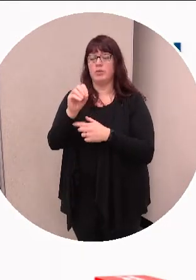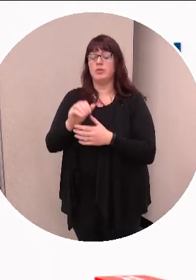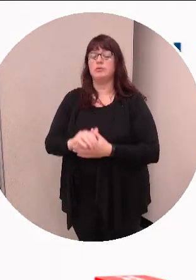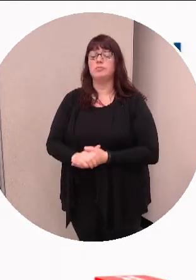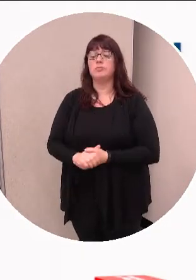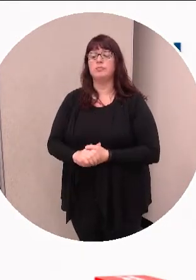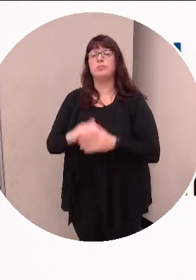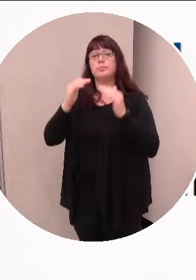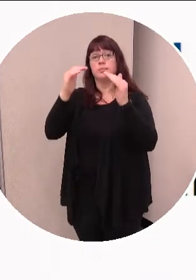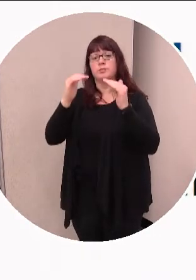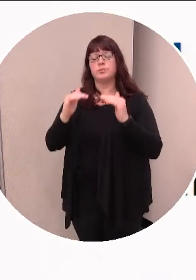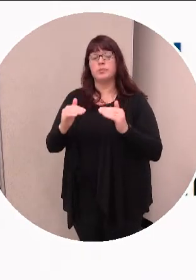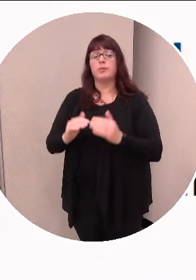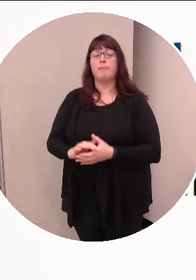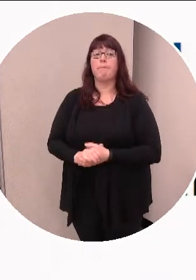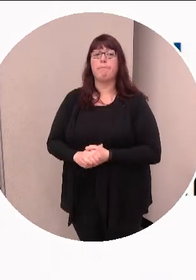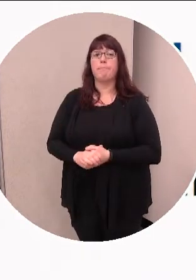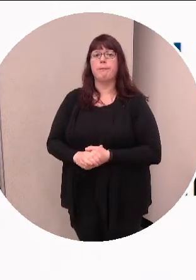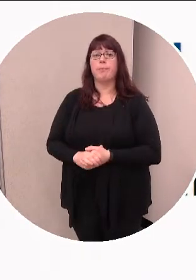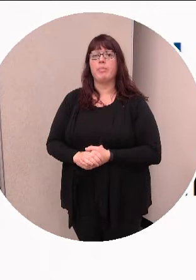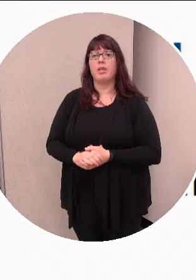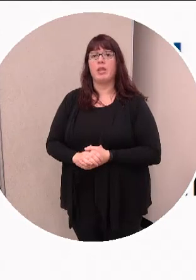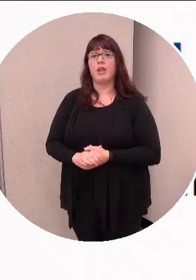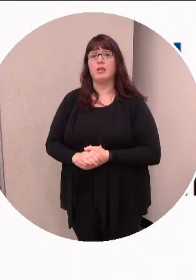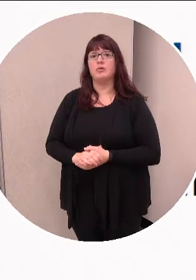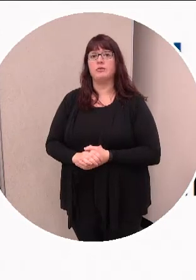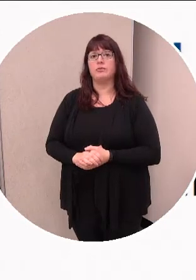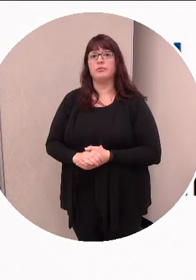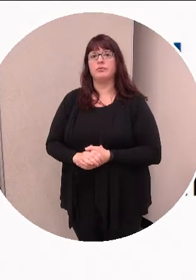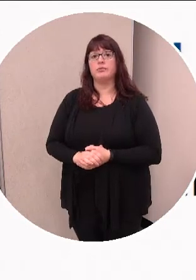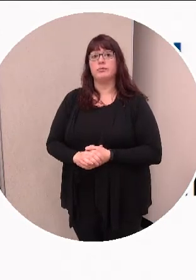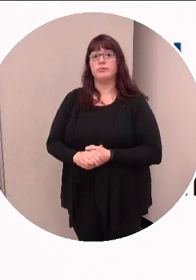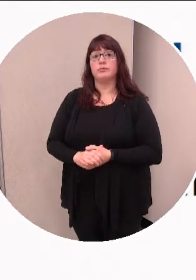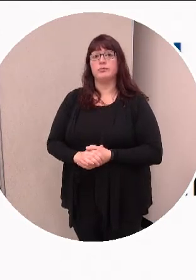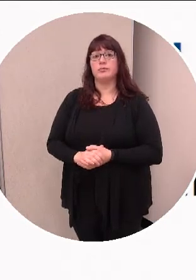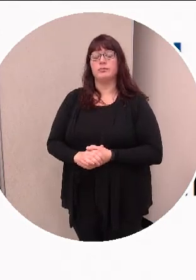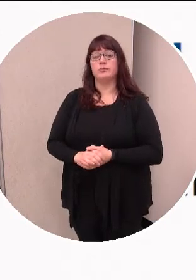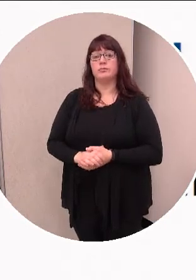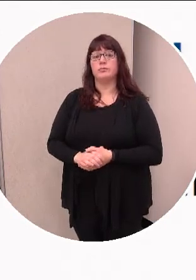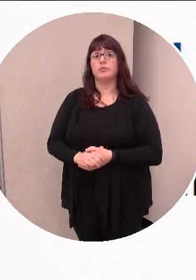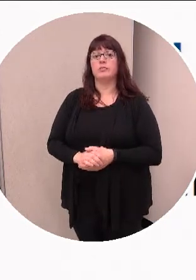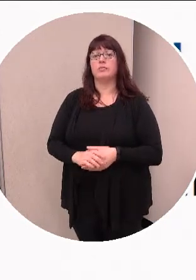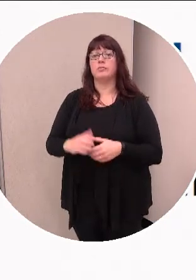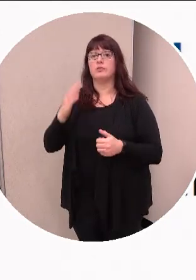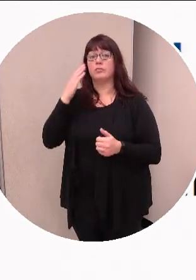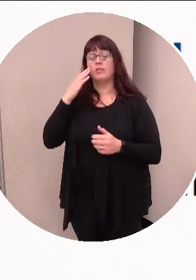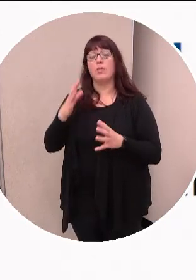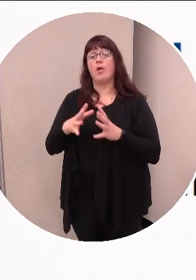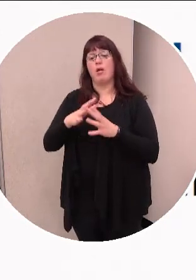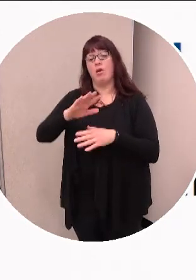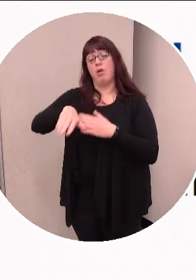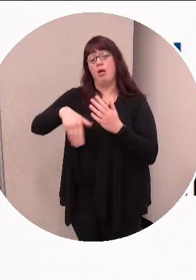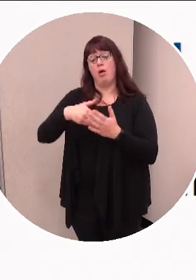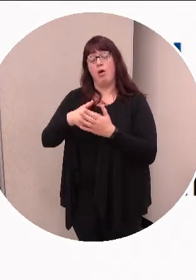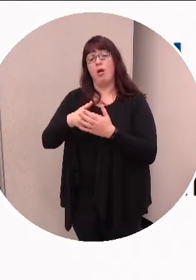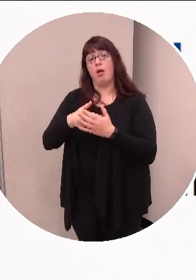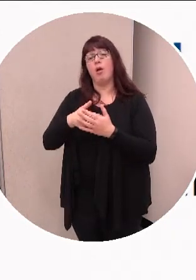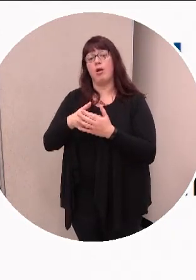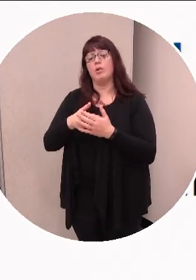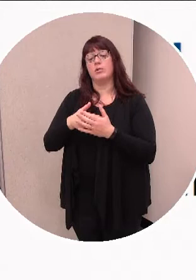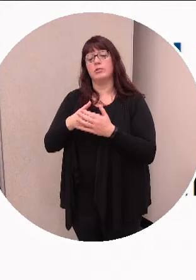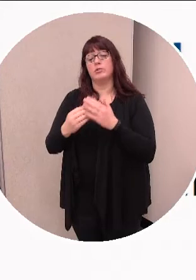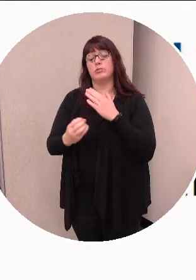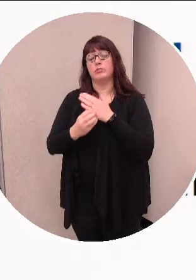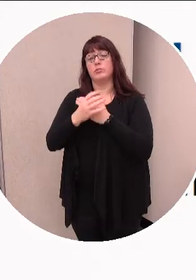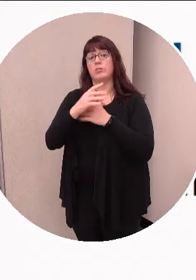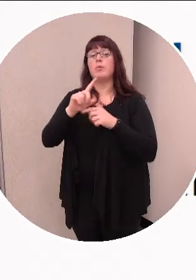All right, next slide. So all of that is a significant emphasis in the transportation area. Next